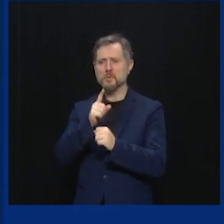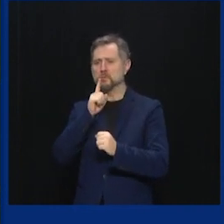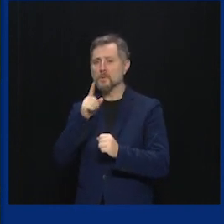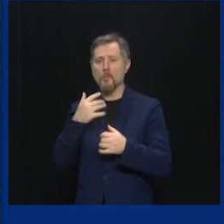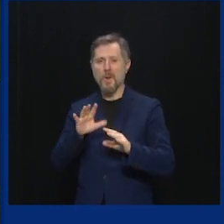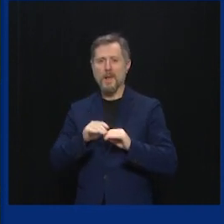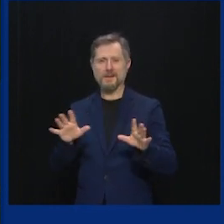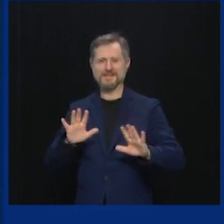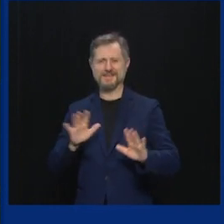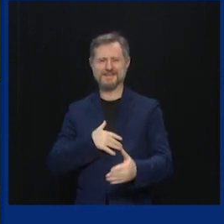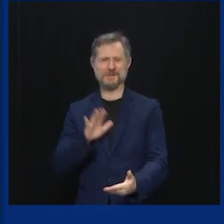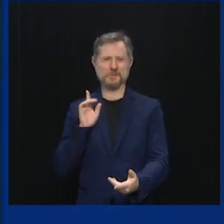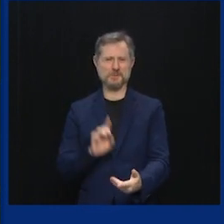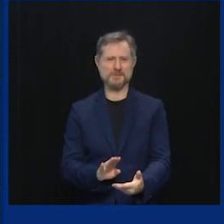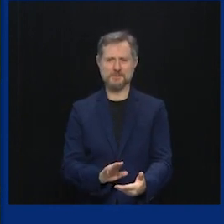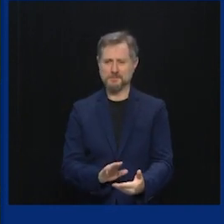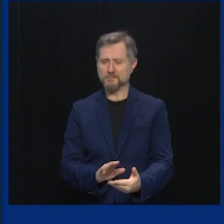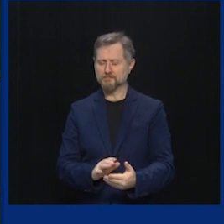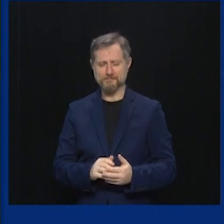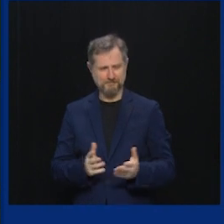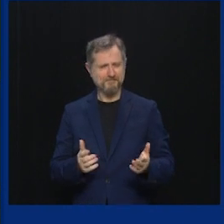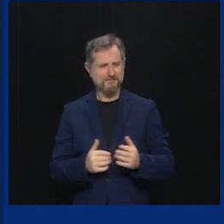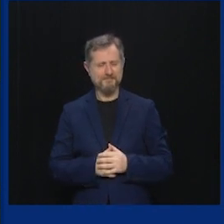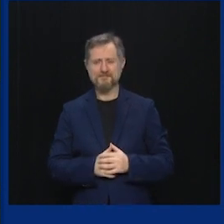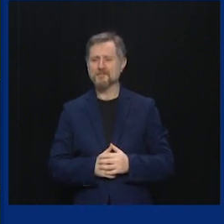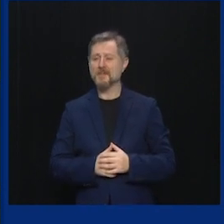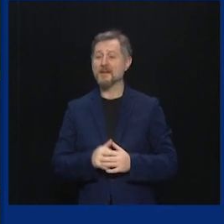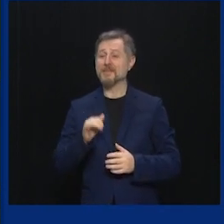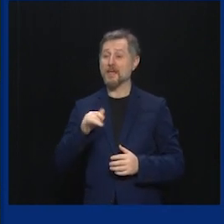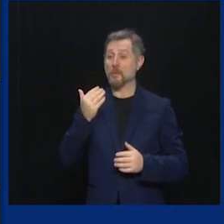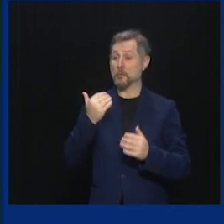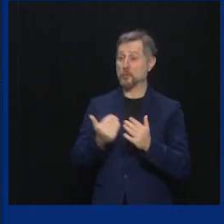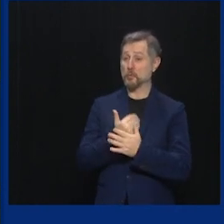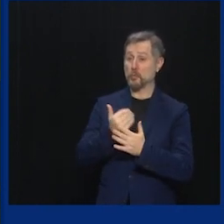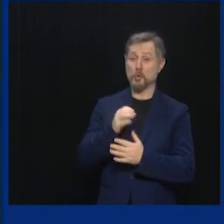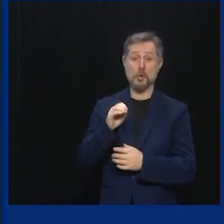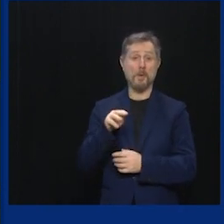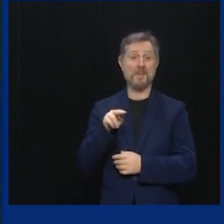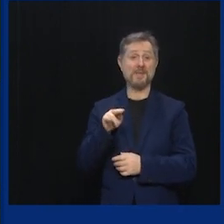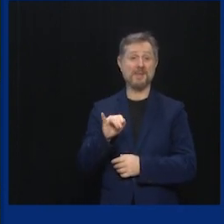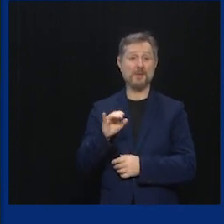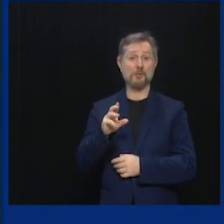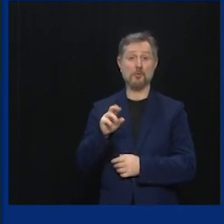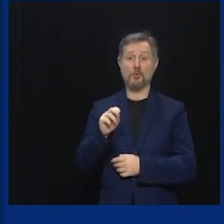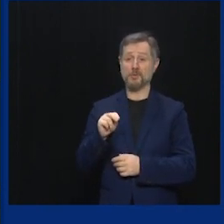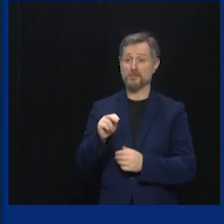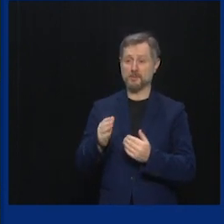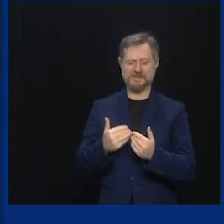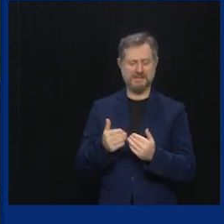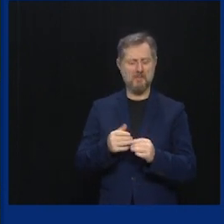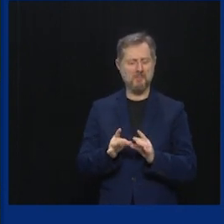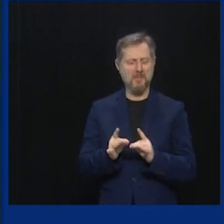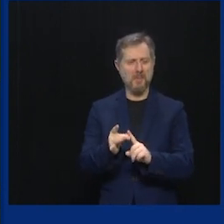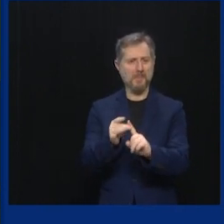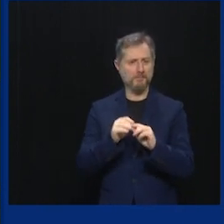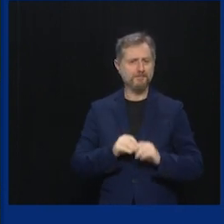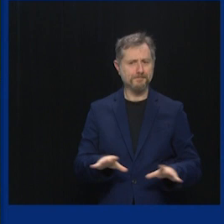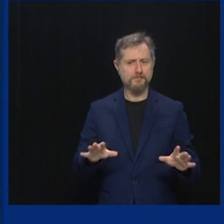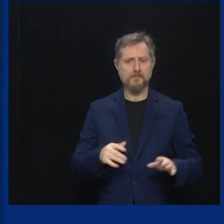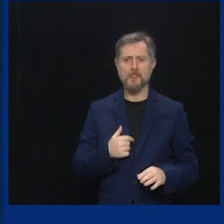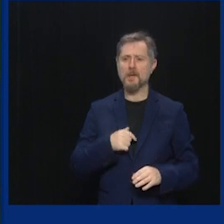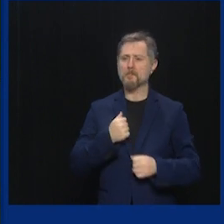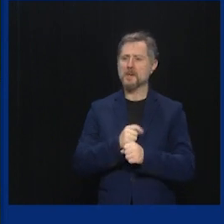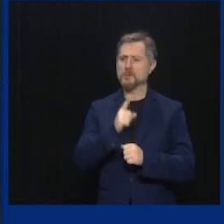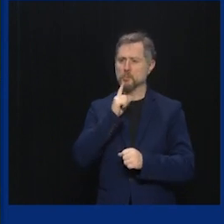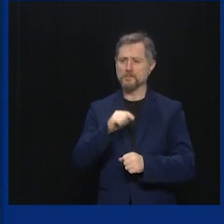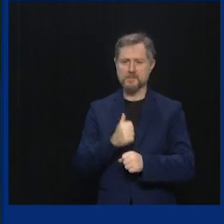this, at least for now, perceived to be highly transmittable variant. Is that correct? We're all set? All right. Absolutely, we're all set. All